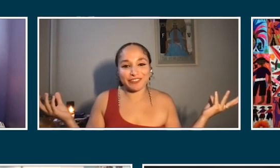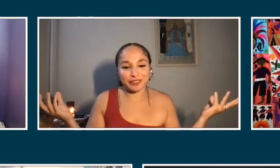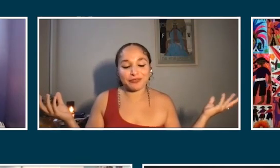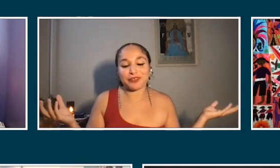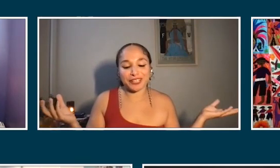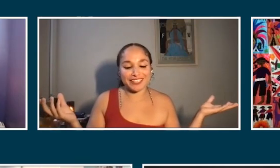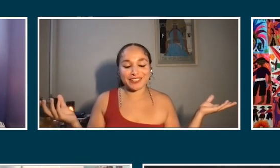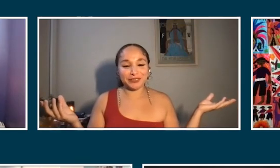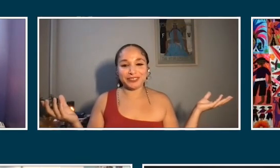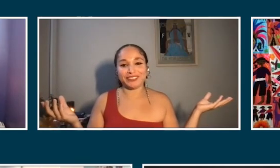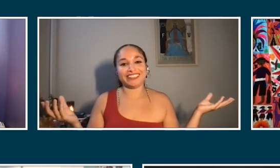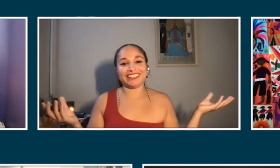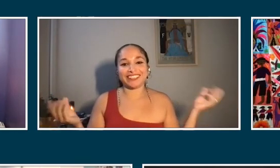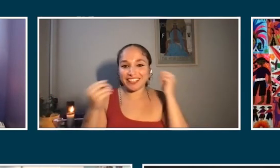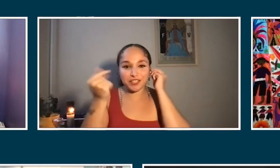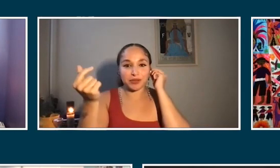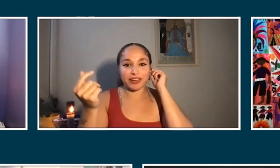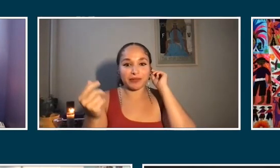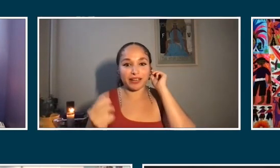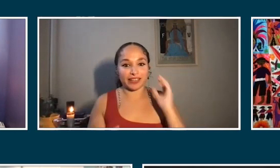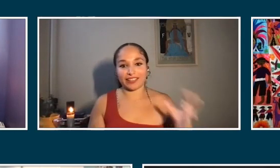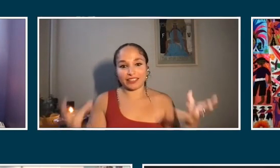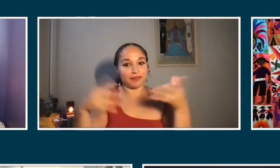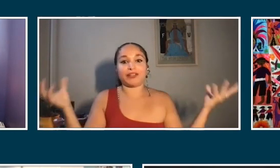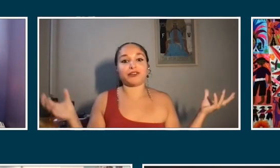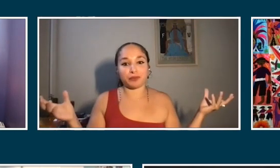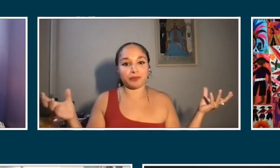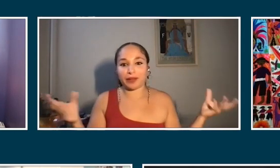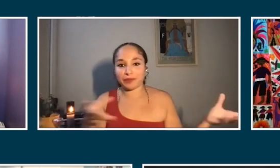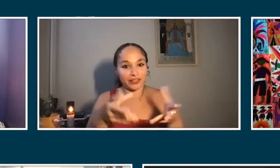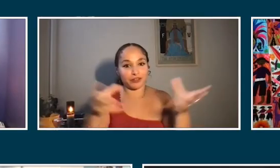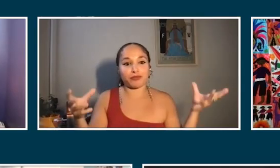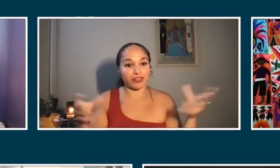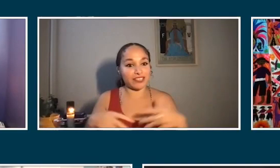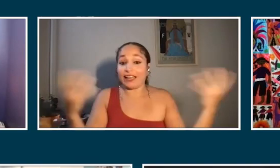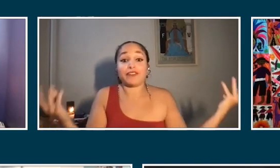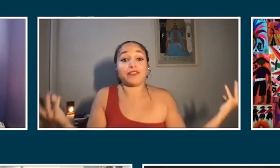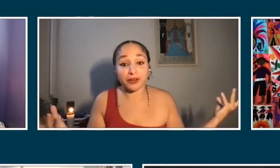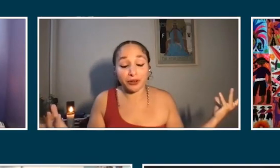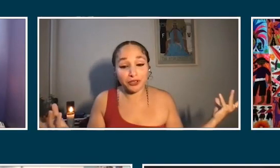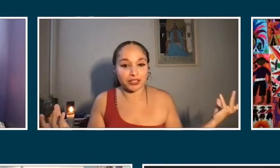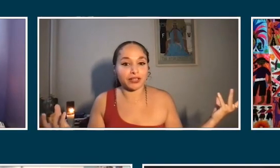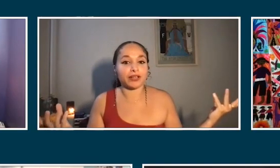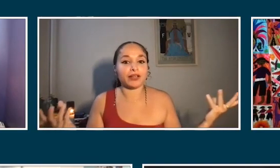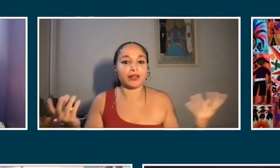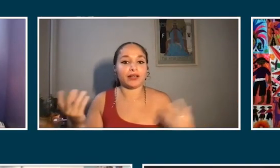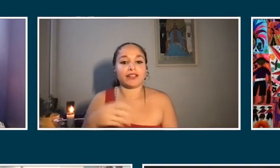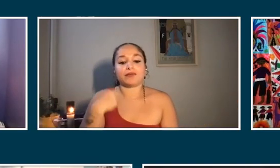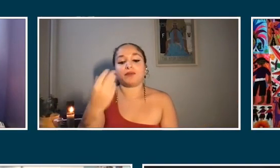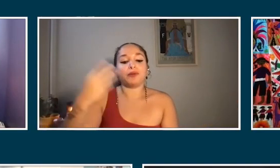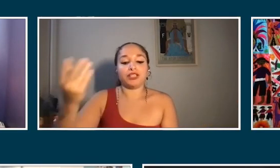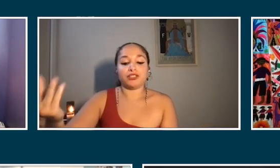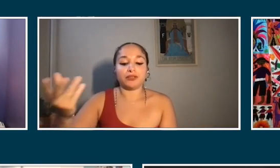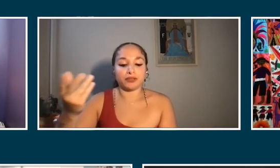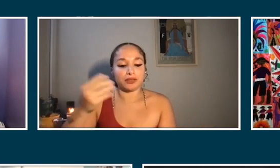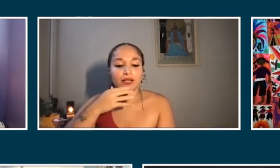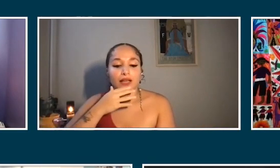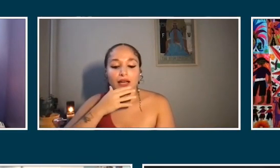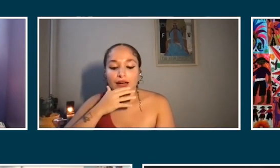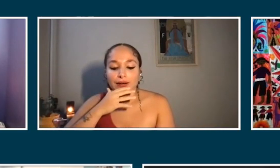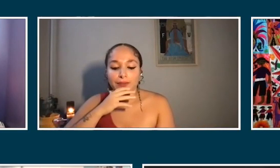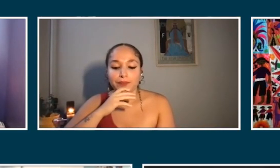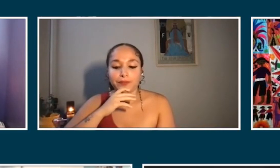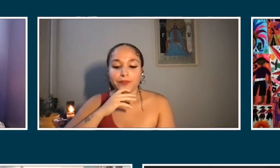together, you know, they're going to have a culture. We see this in freaking school, you know, kids do it right away. Like their group, them and their group of friends, they have their own